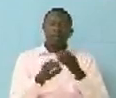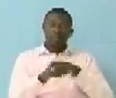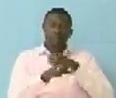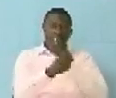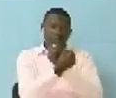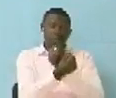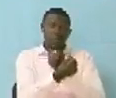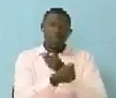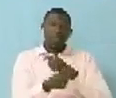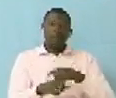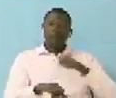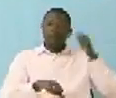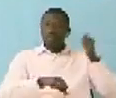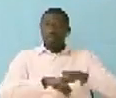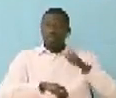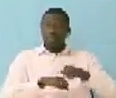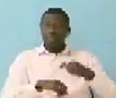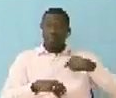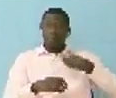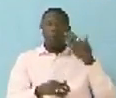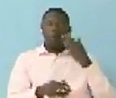If